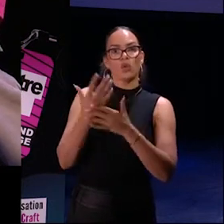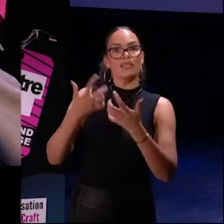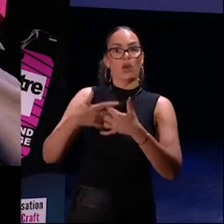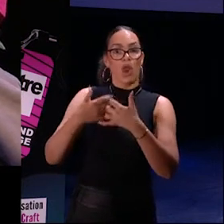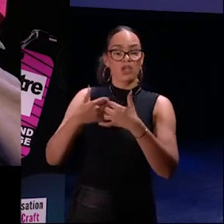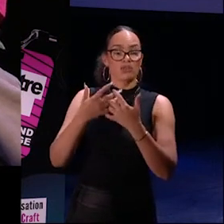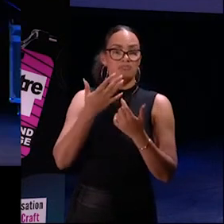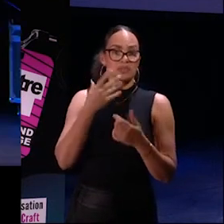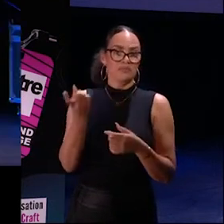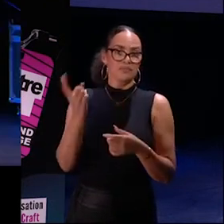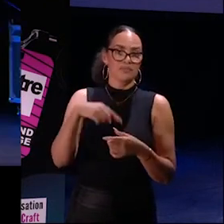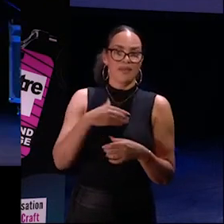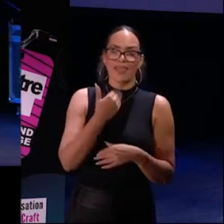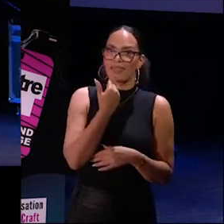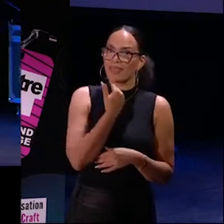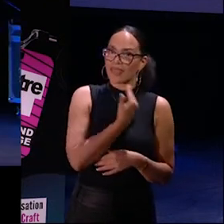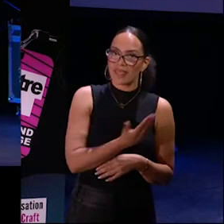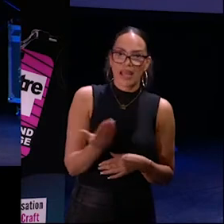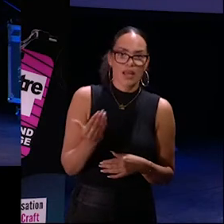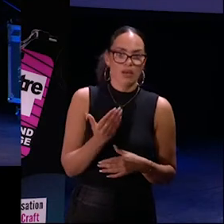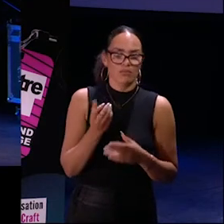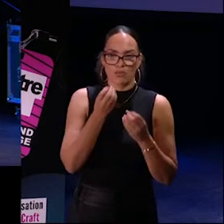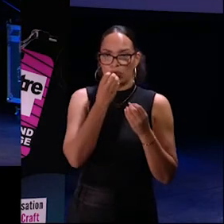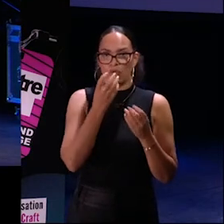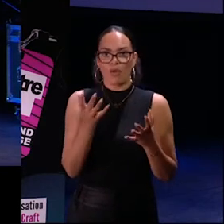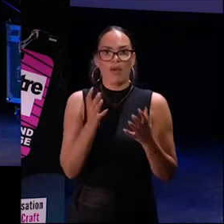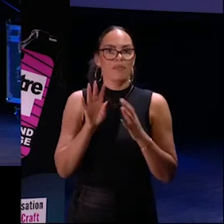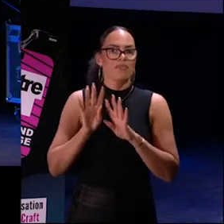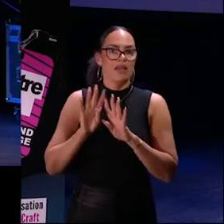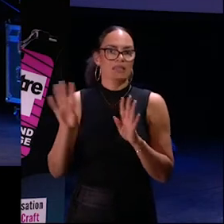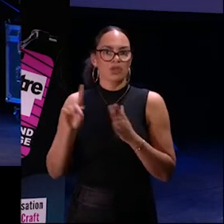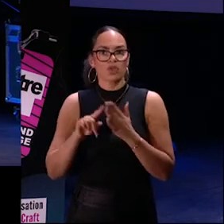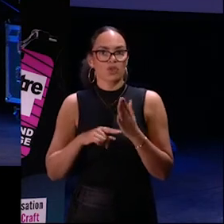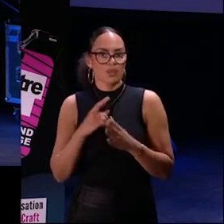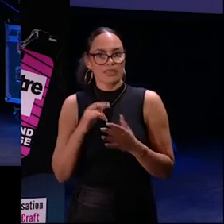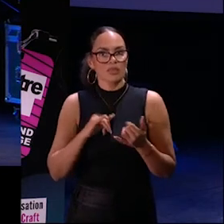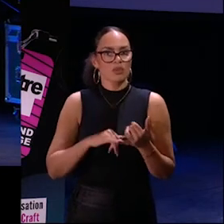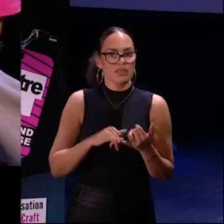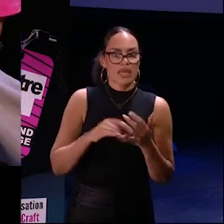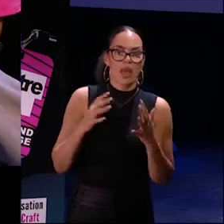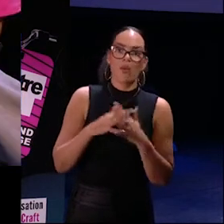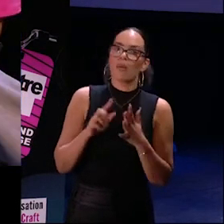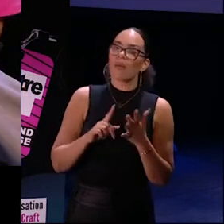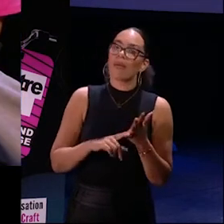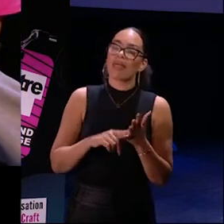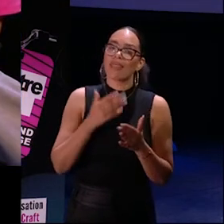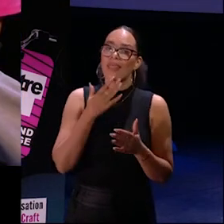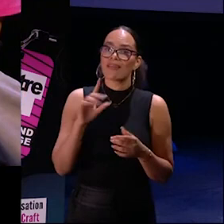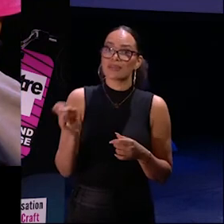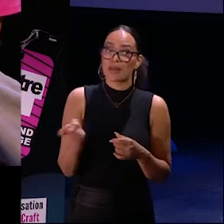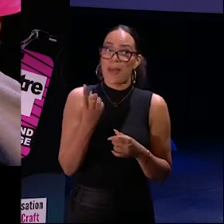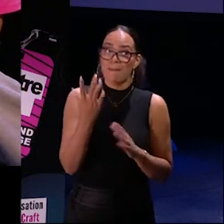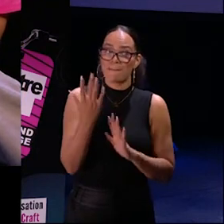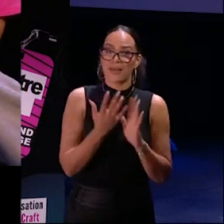Thank you so much for our incredible panellists. We've had Josie, Will and Suzy. Thank you so much for turning up in person